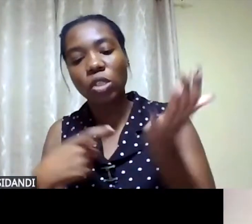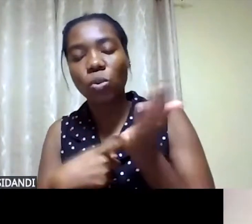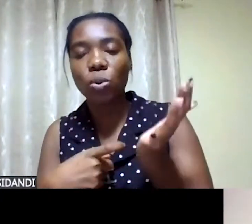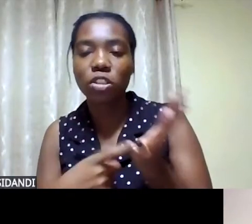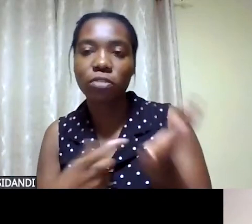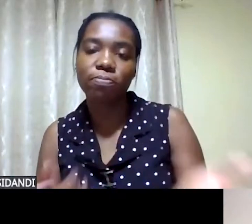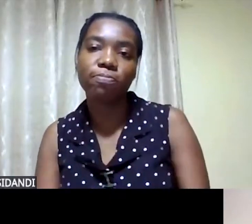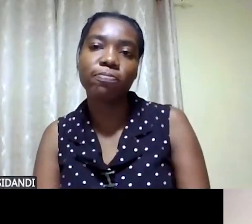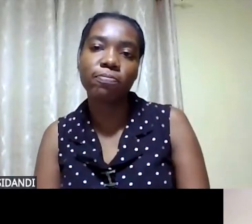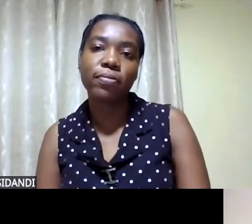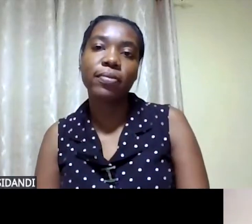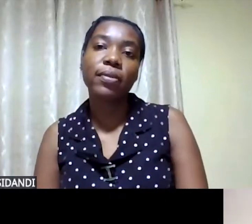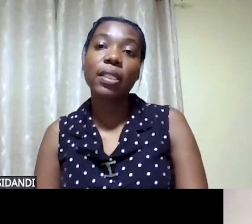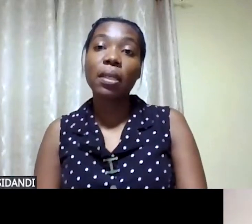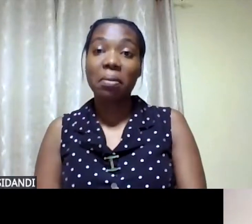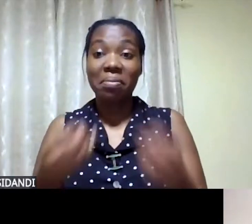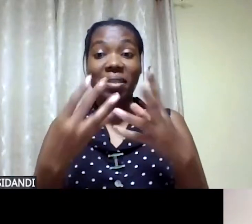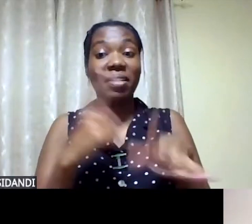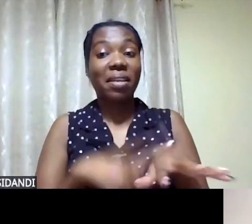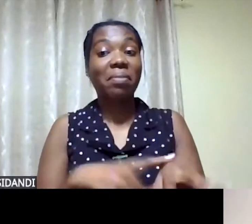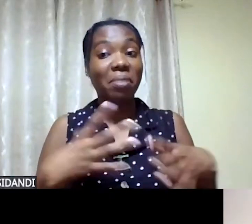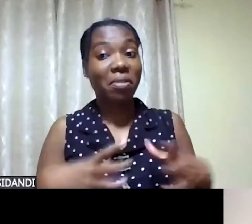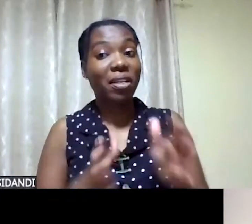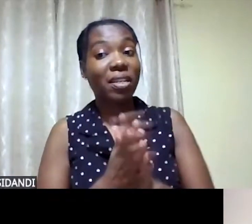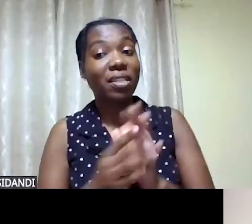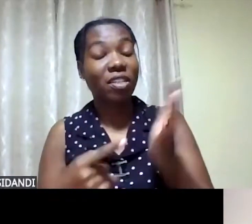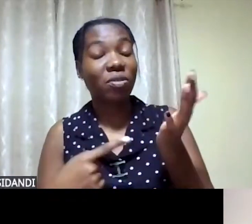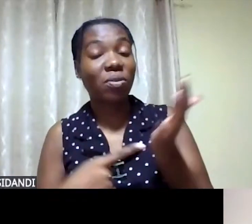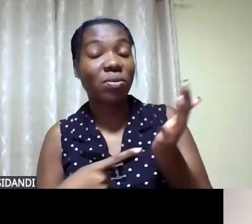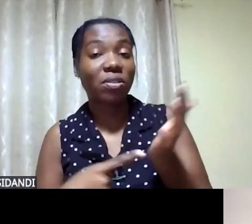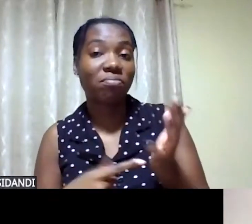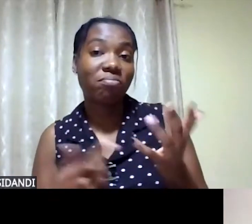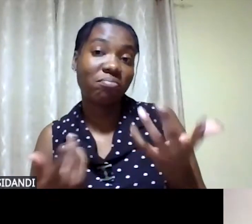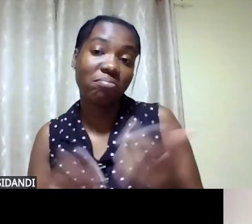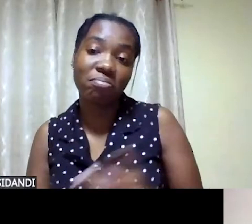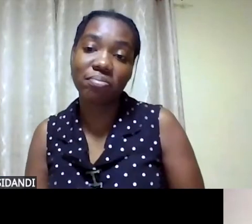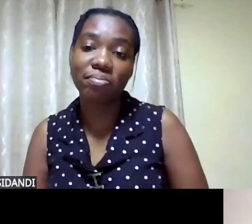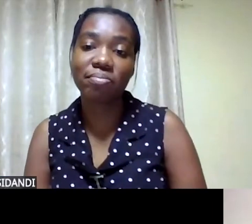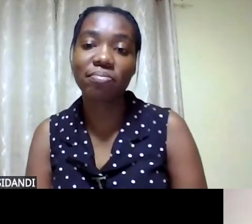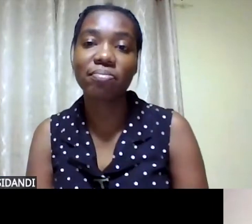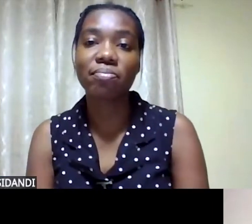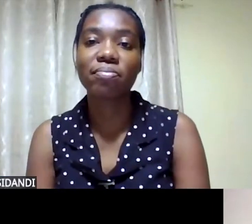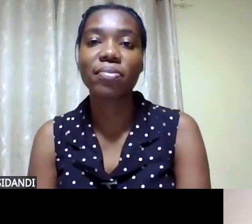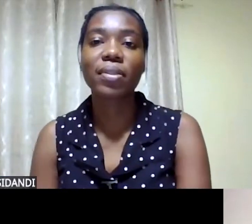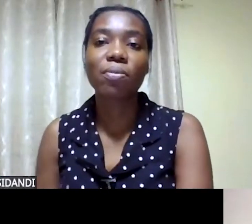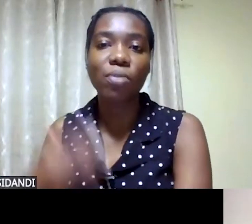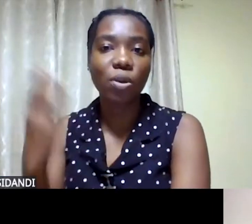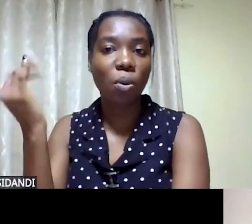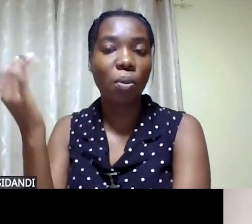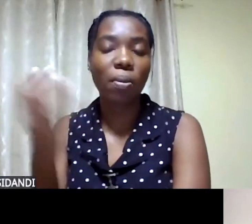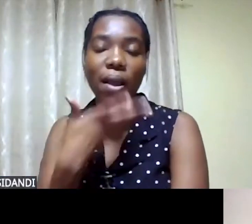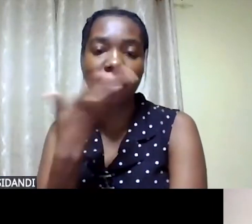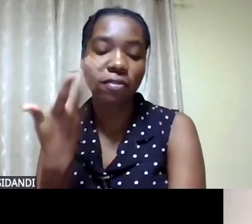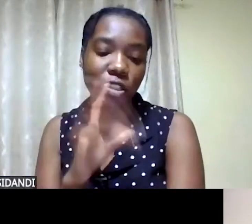and mostly it's people and technology. There is where the solutions lie. Yeah, I hope I have answered your